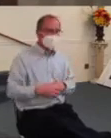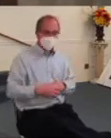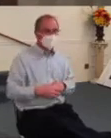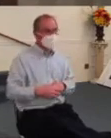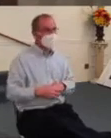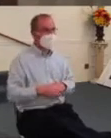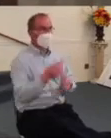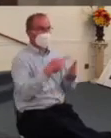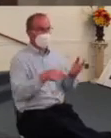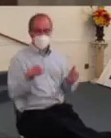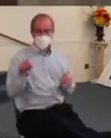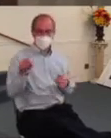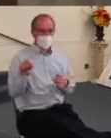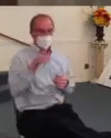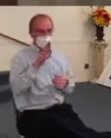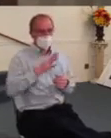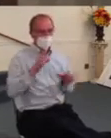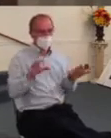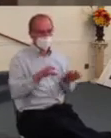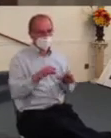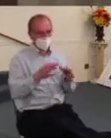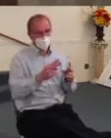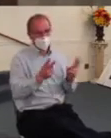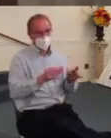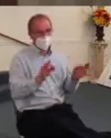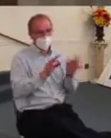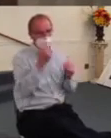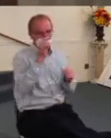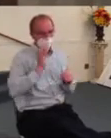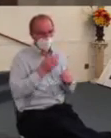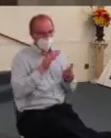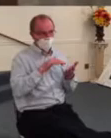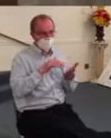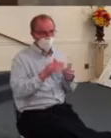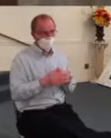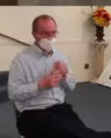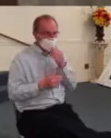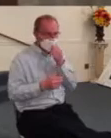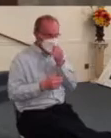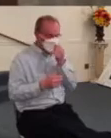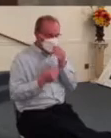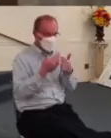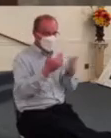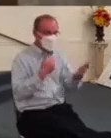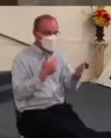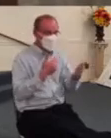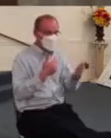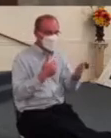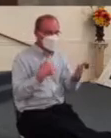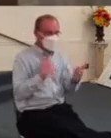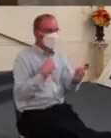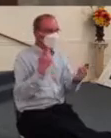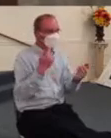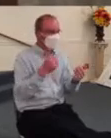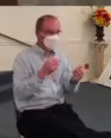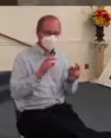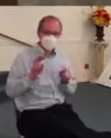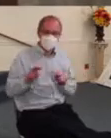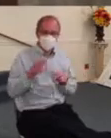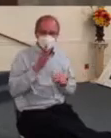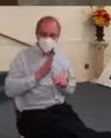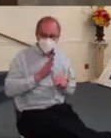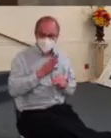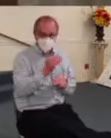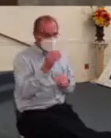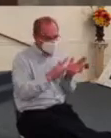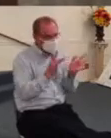to our study. But before we get to the woman and Jesus, I'd like for us to think a little bit about